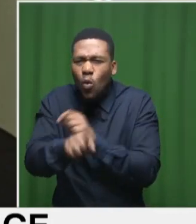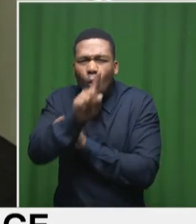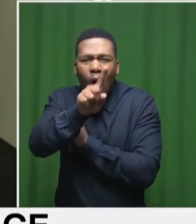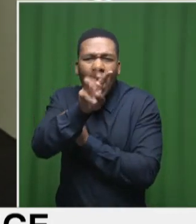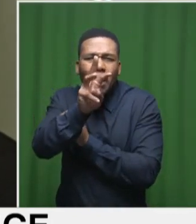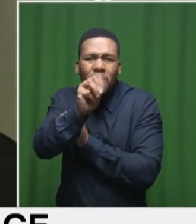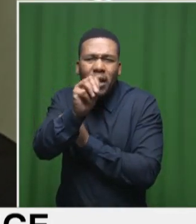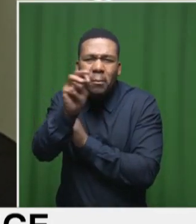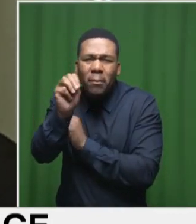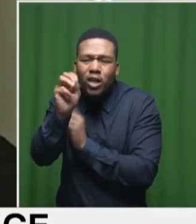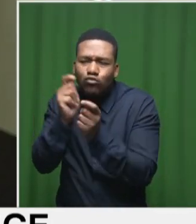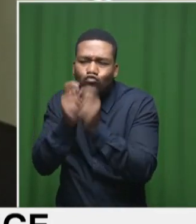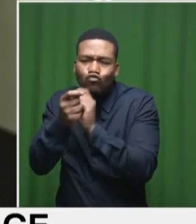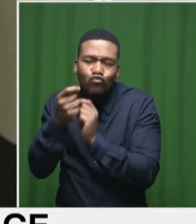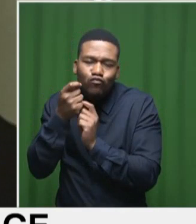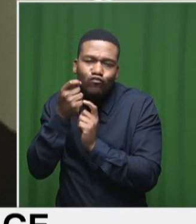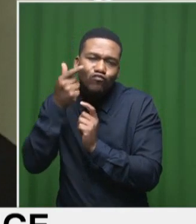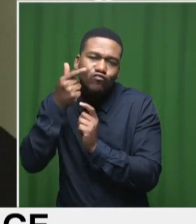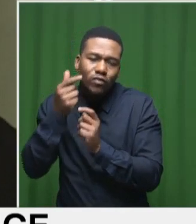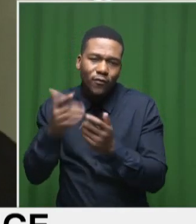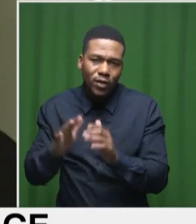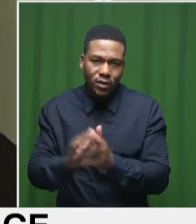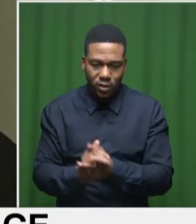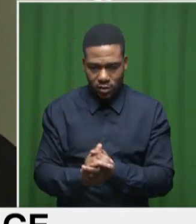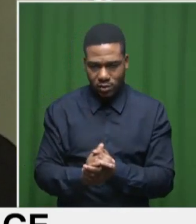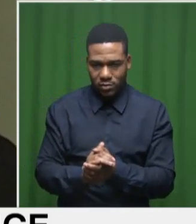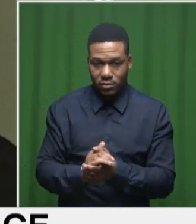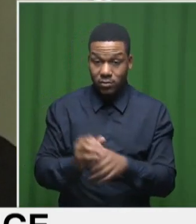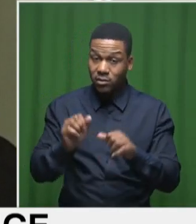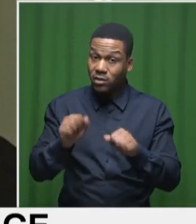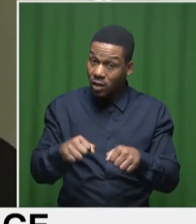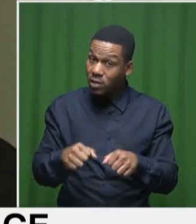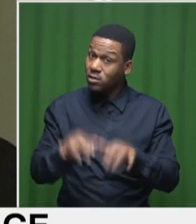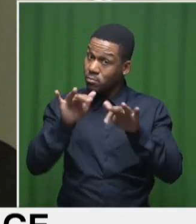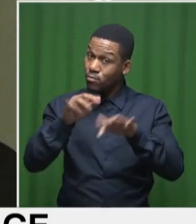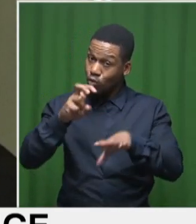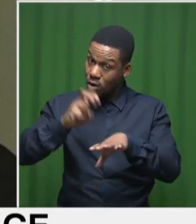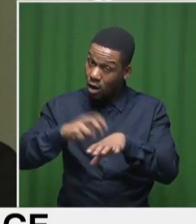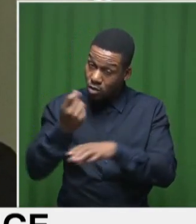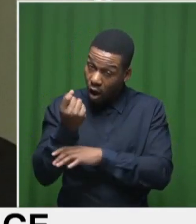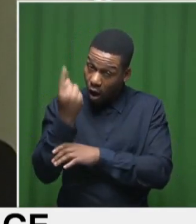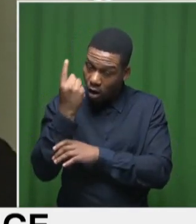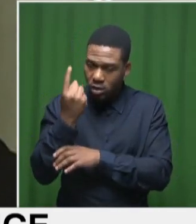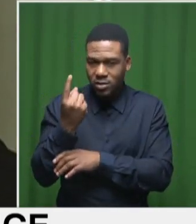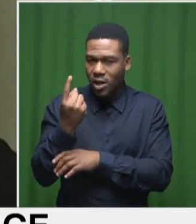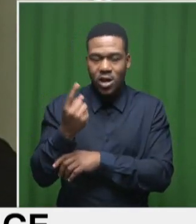of attractive or unattractive. And that gets people to understand very quickly that you don't need